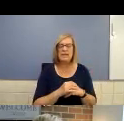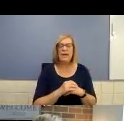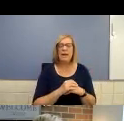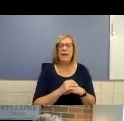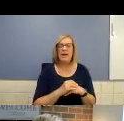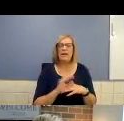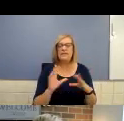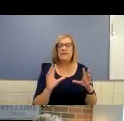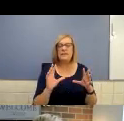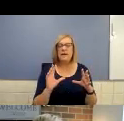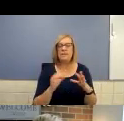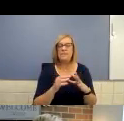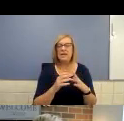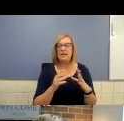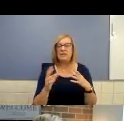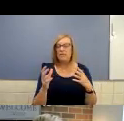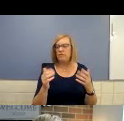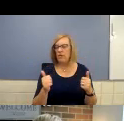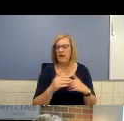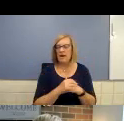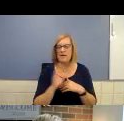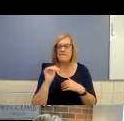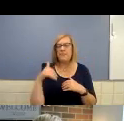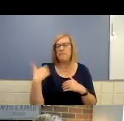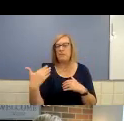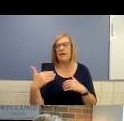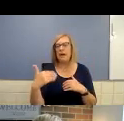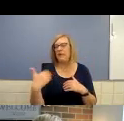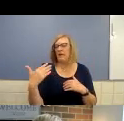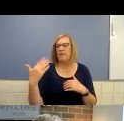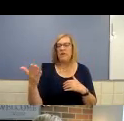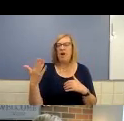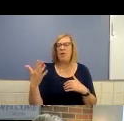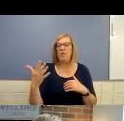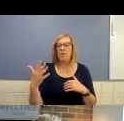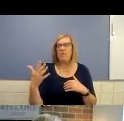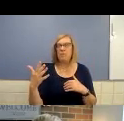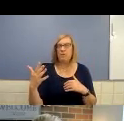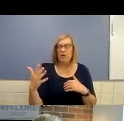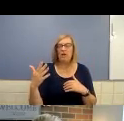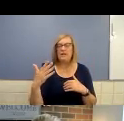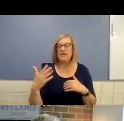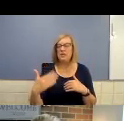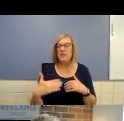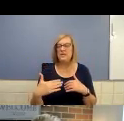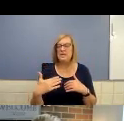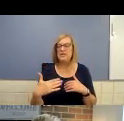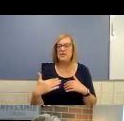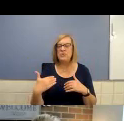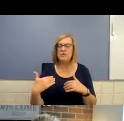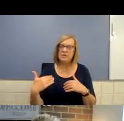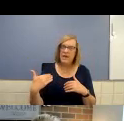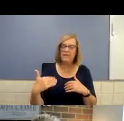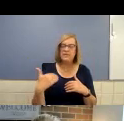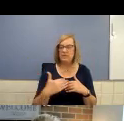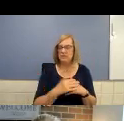states and slightly different foci. But they're all tests that we teach